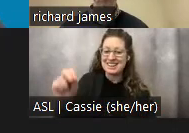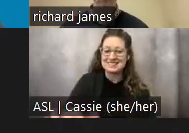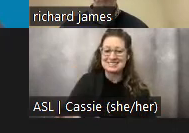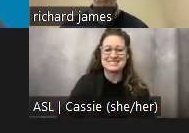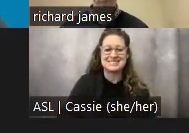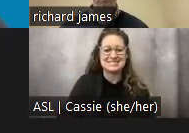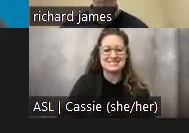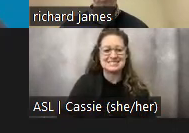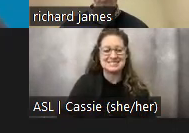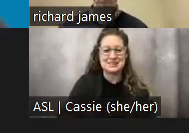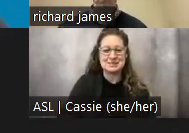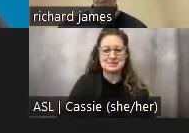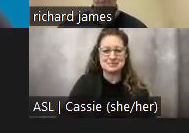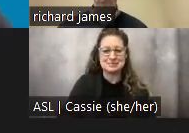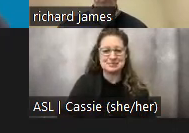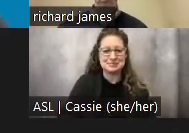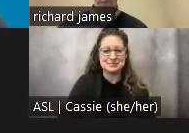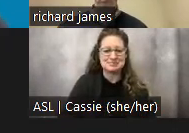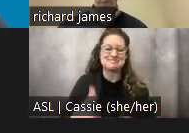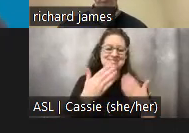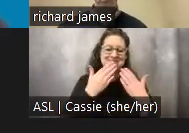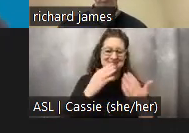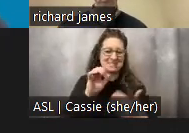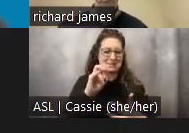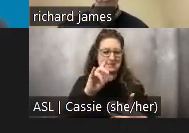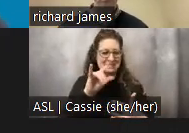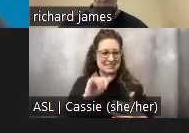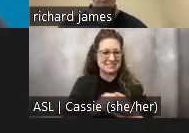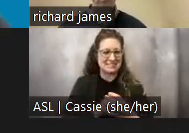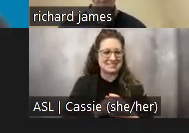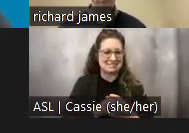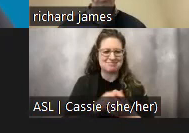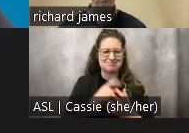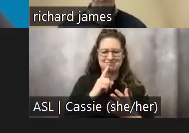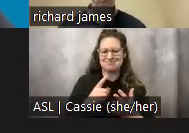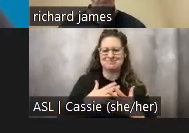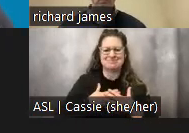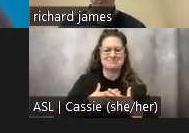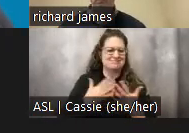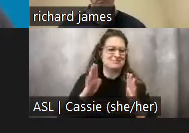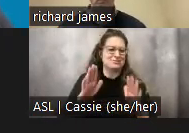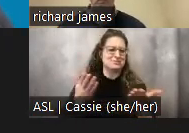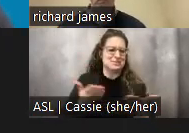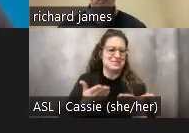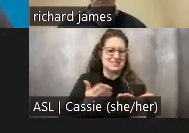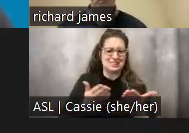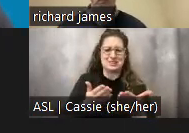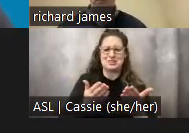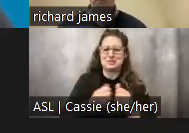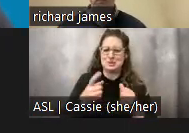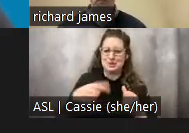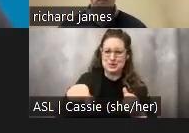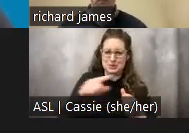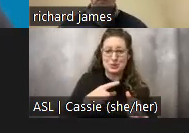Thank you, Emily. It's great to be here on behalf of CEACR and on behalf of the community for